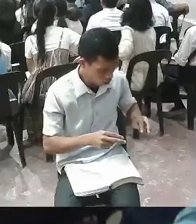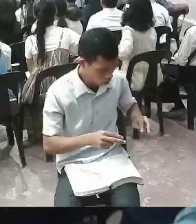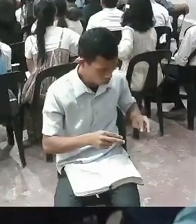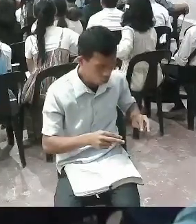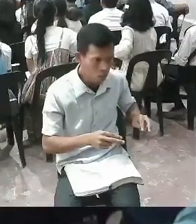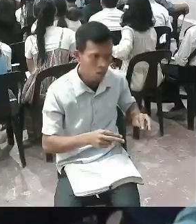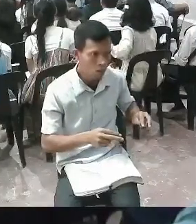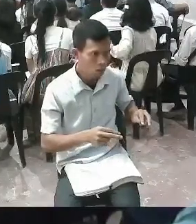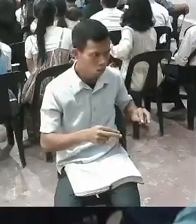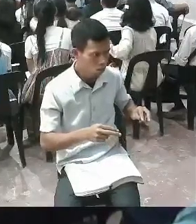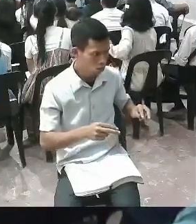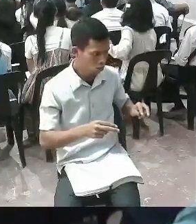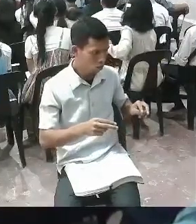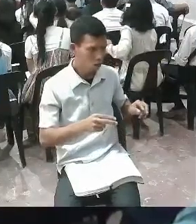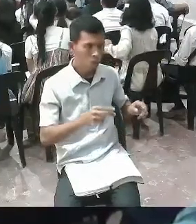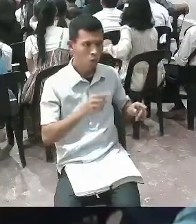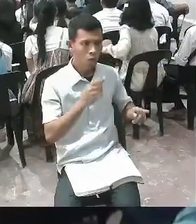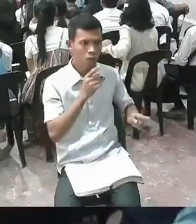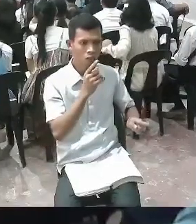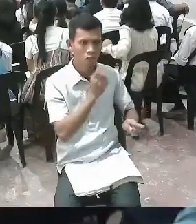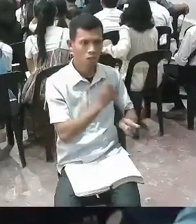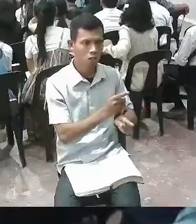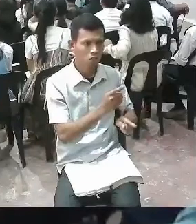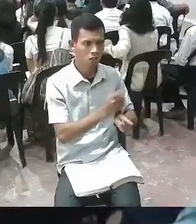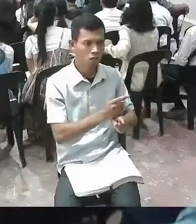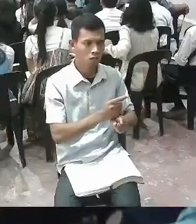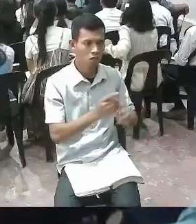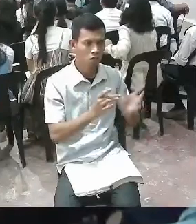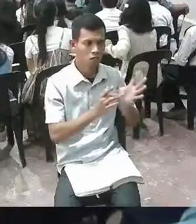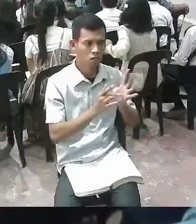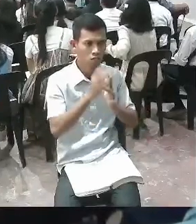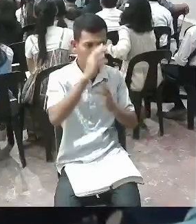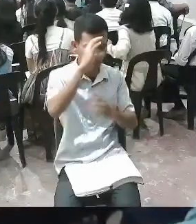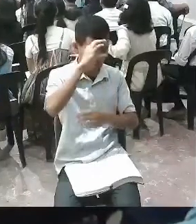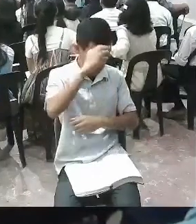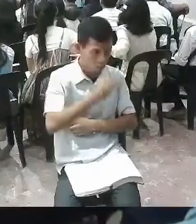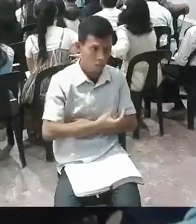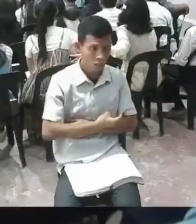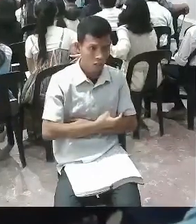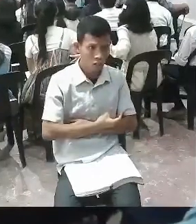with the righteousness of his Son.